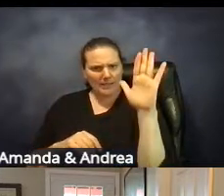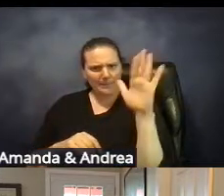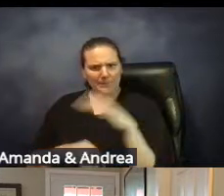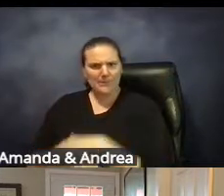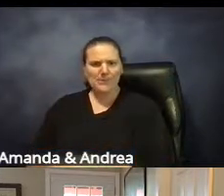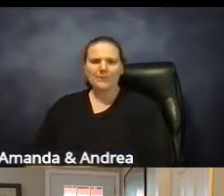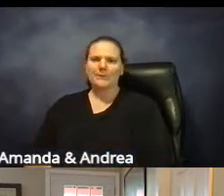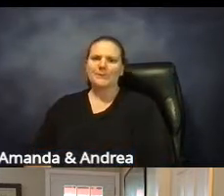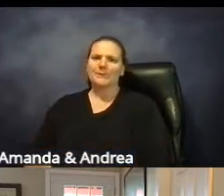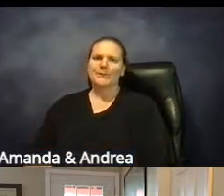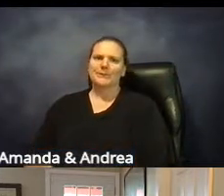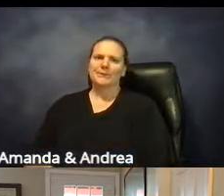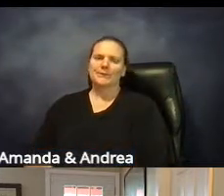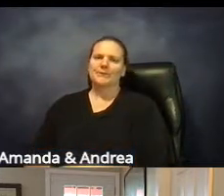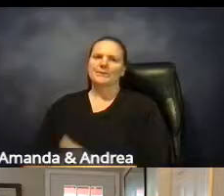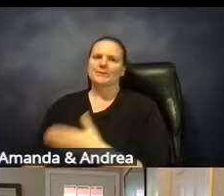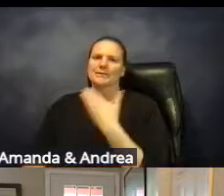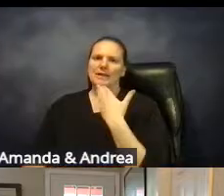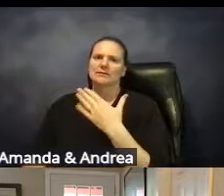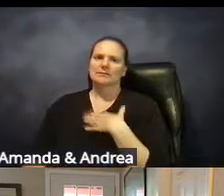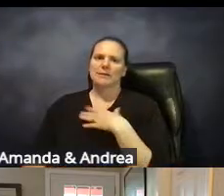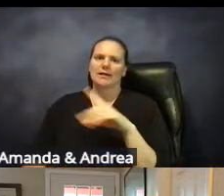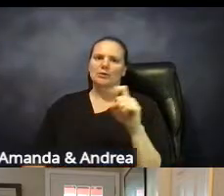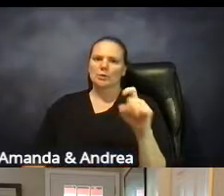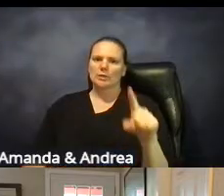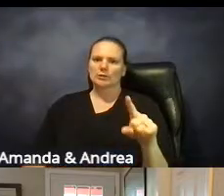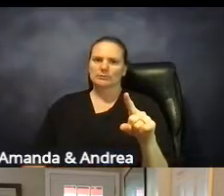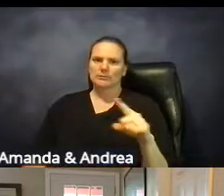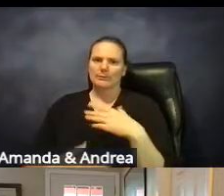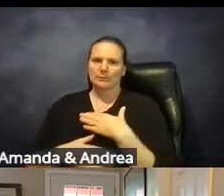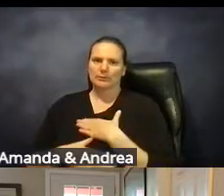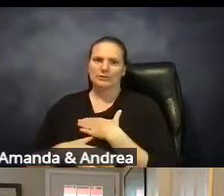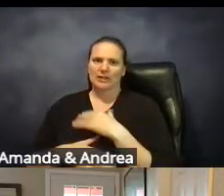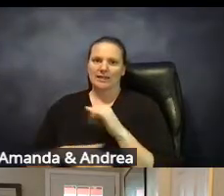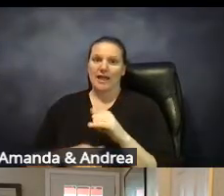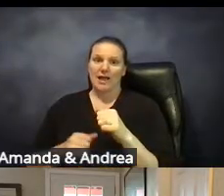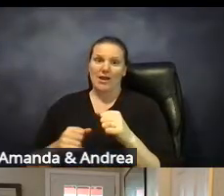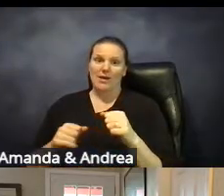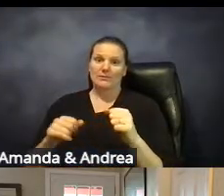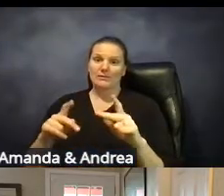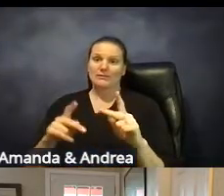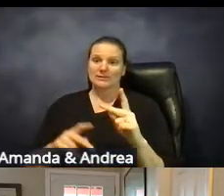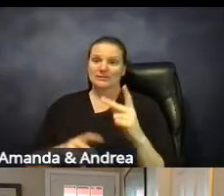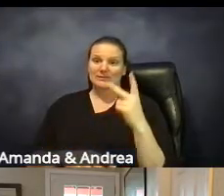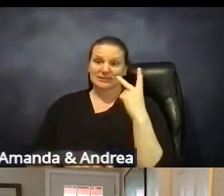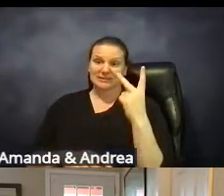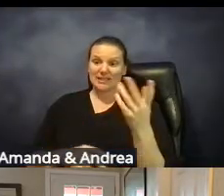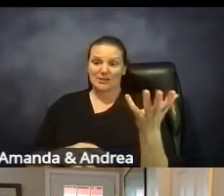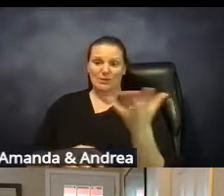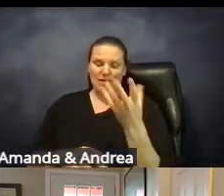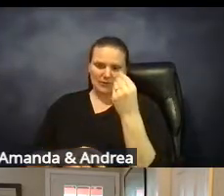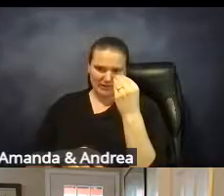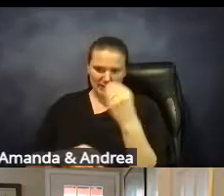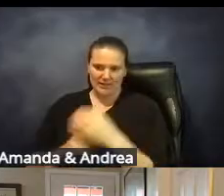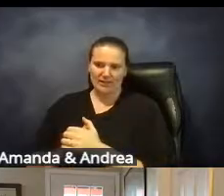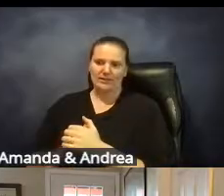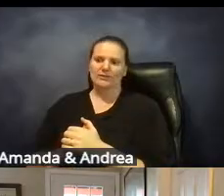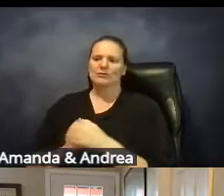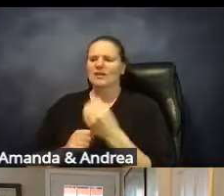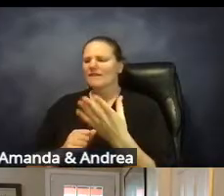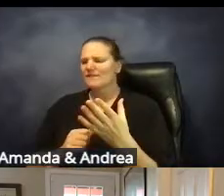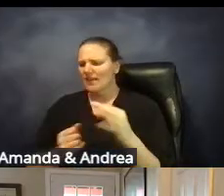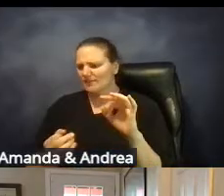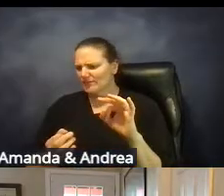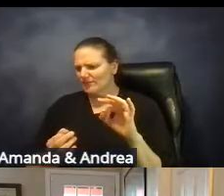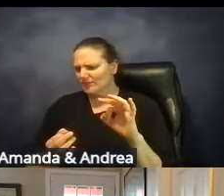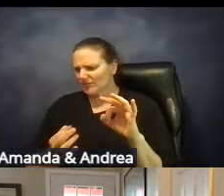Thanks. My question is whether, I mean, I appreciate these opportunities to see what they're thinking and to give them some feedback, but